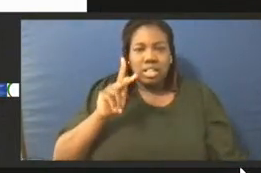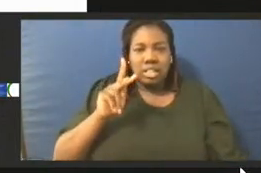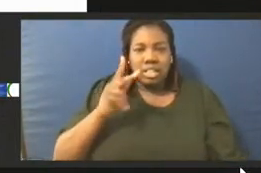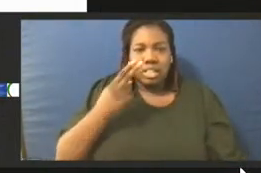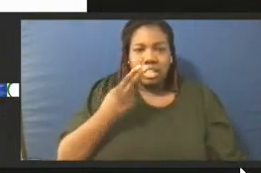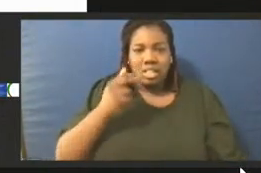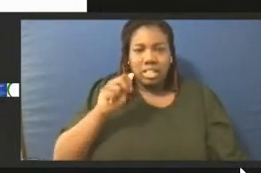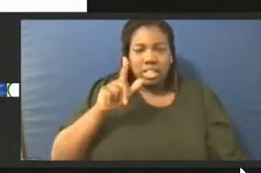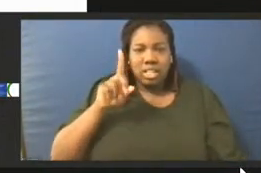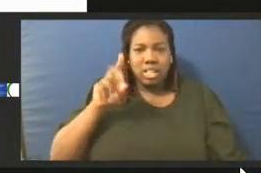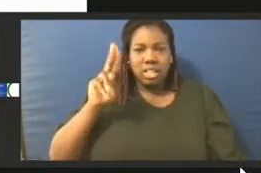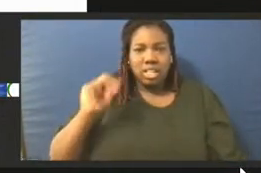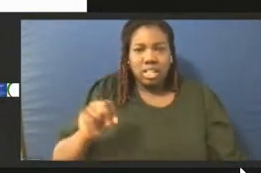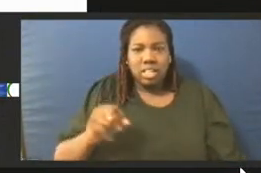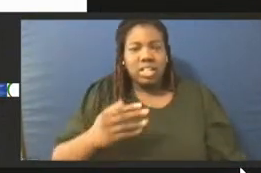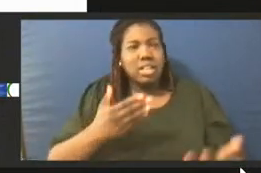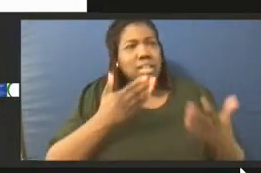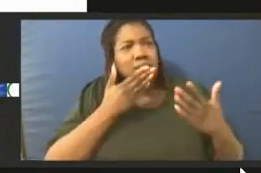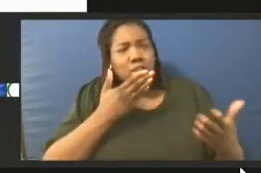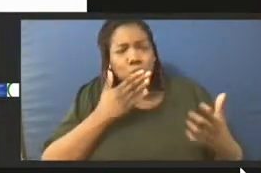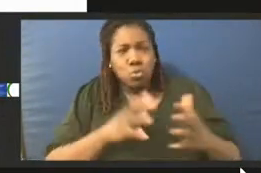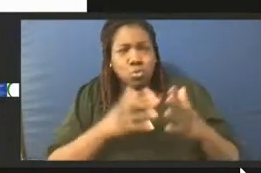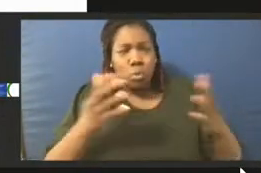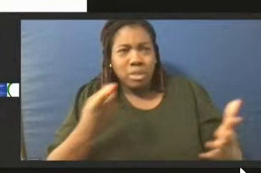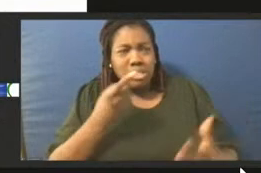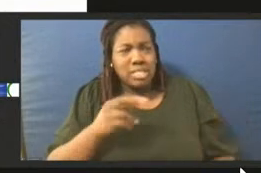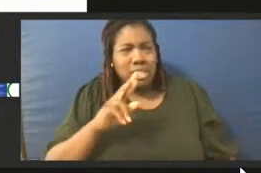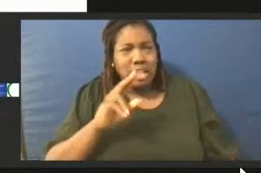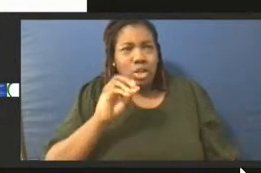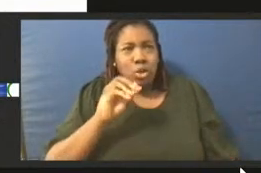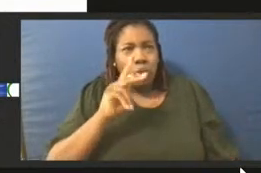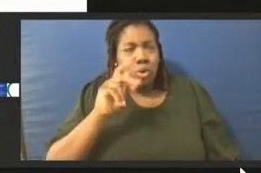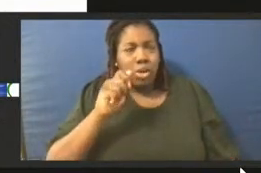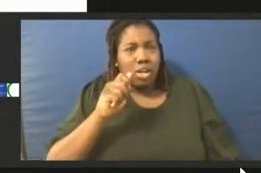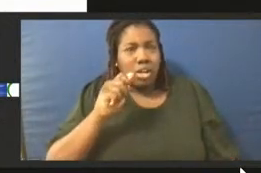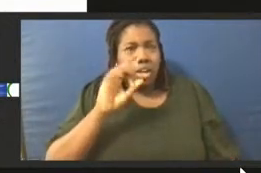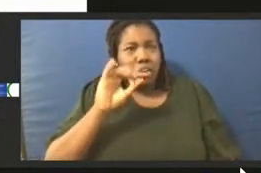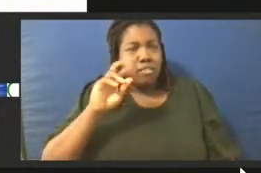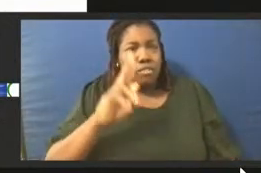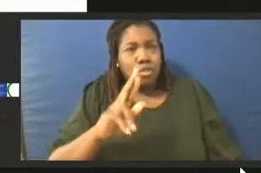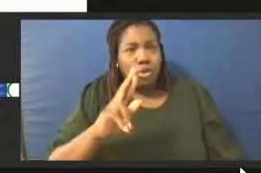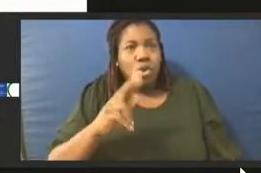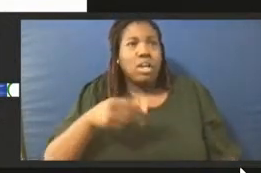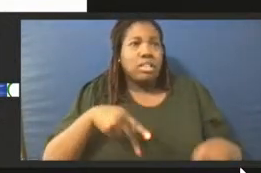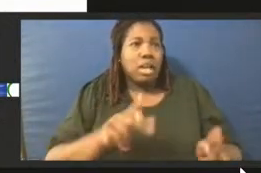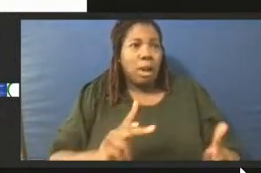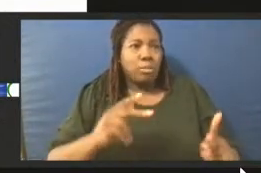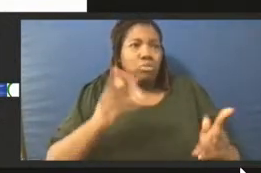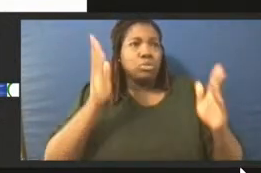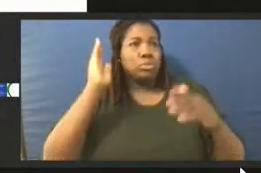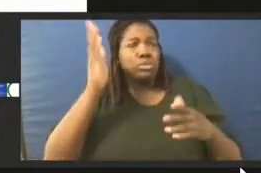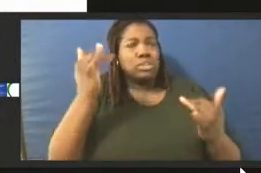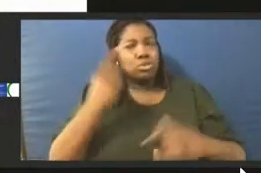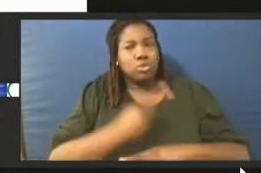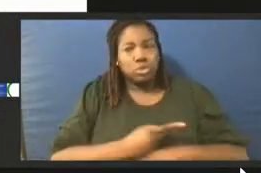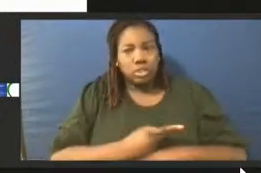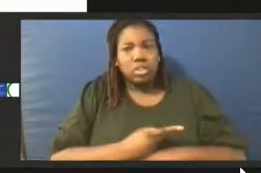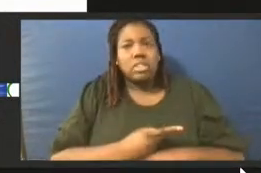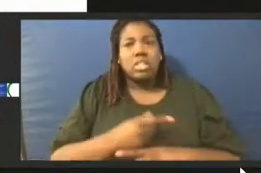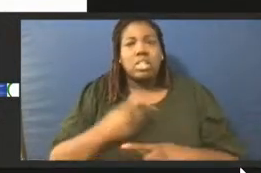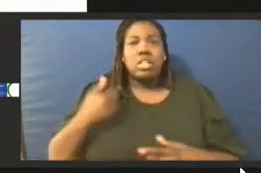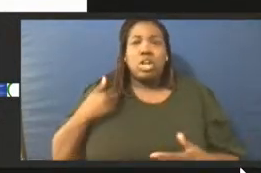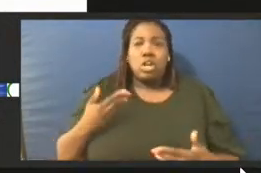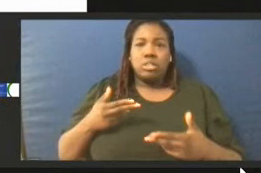Thank you, Dr. Okafor, and thank you for the opportunity to present Our subcommittee's interim